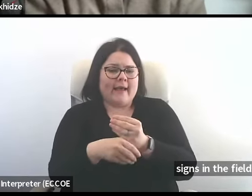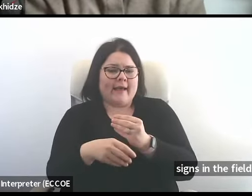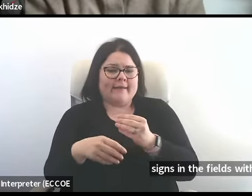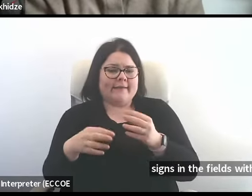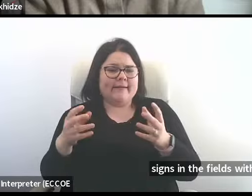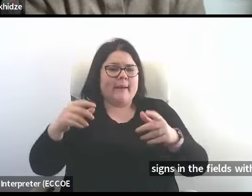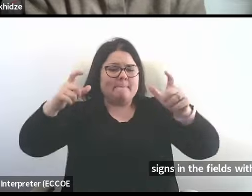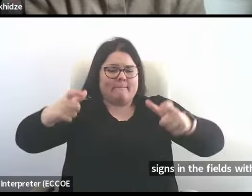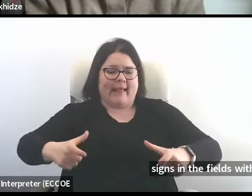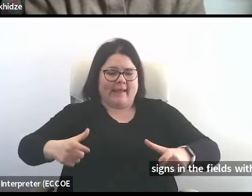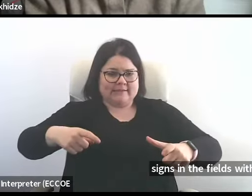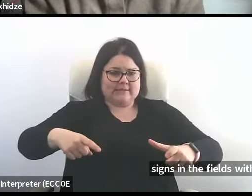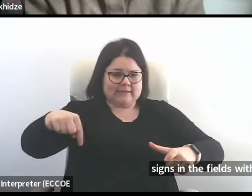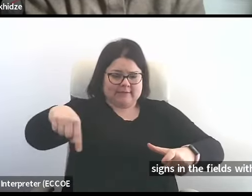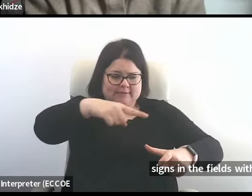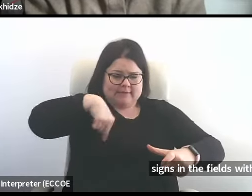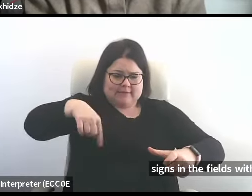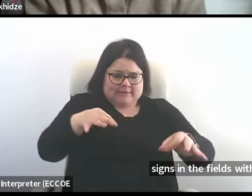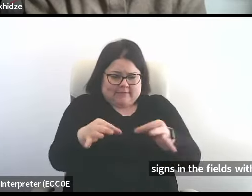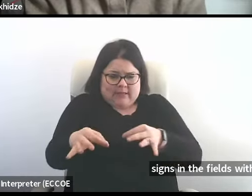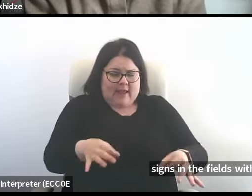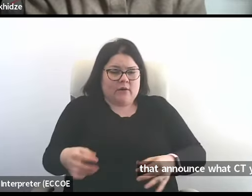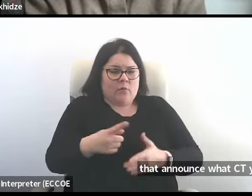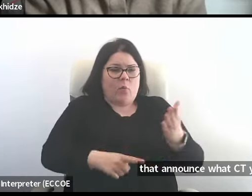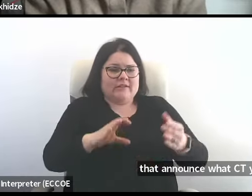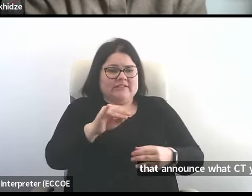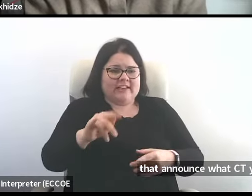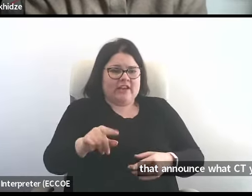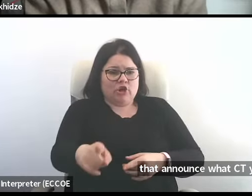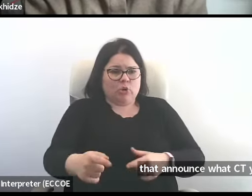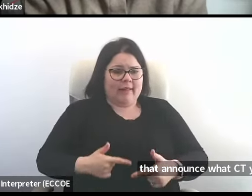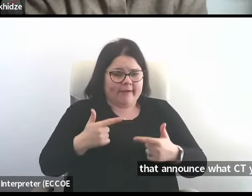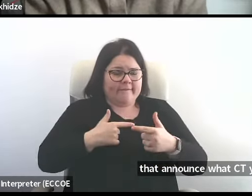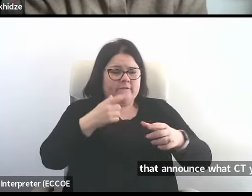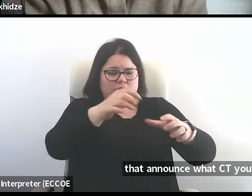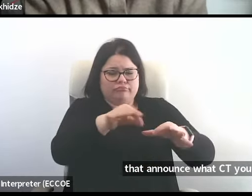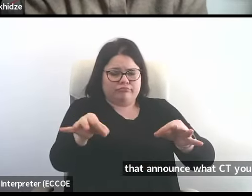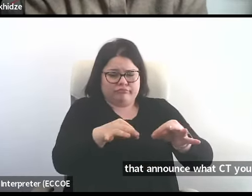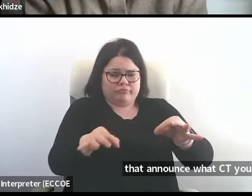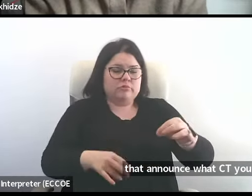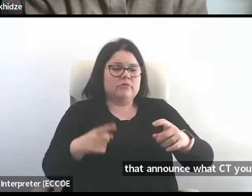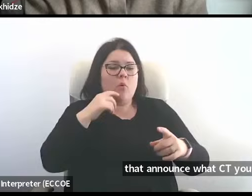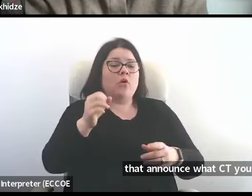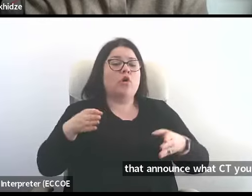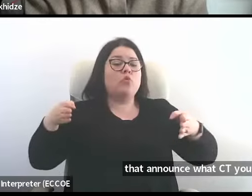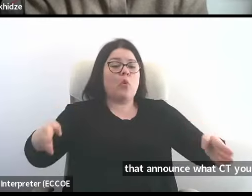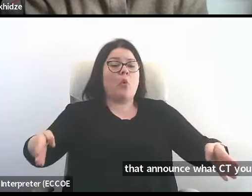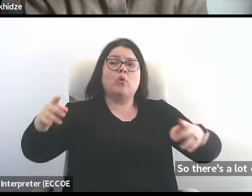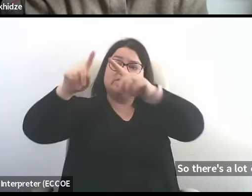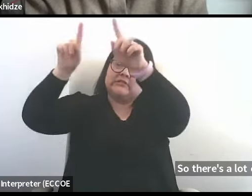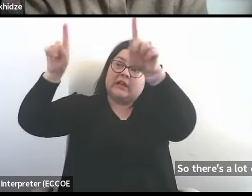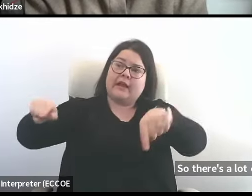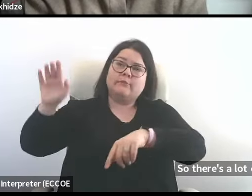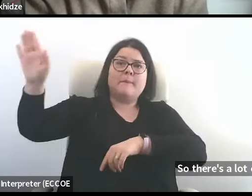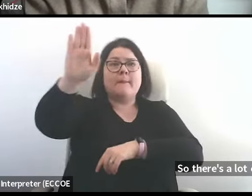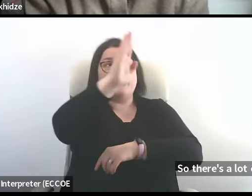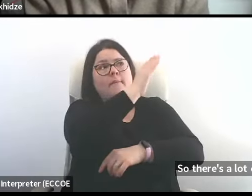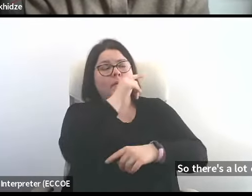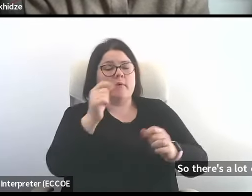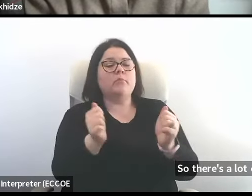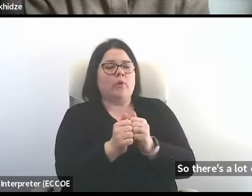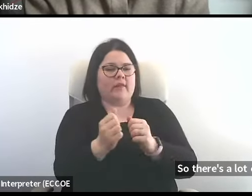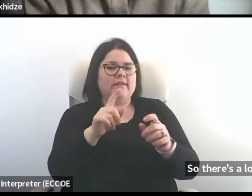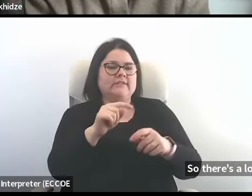what city you enter and you also change them. So there's a lot of like road signs that you produced in open landscape.